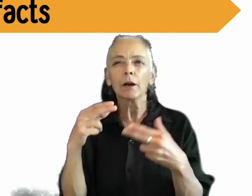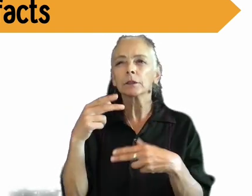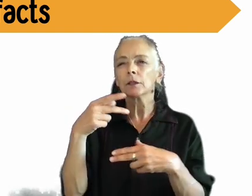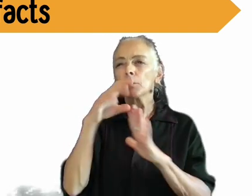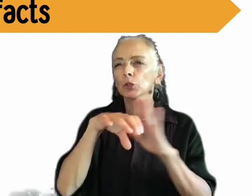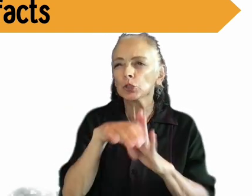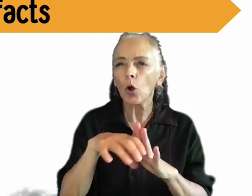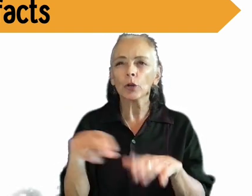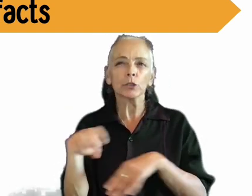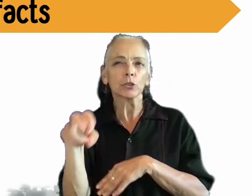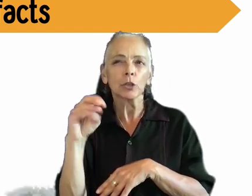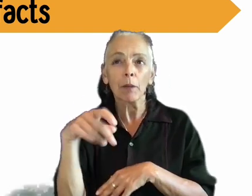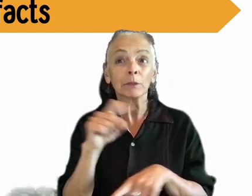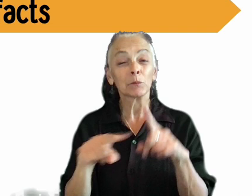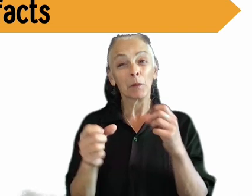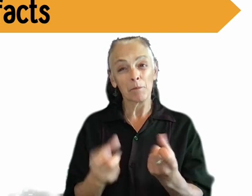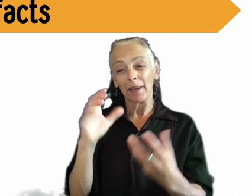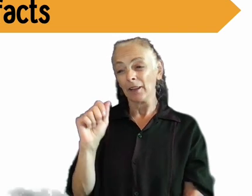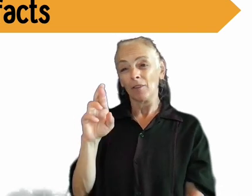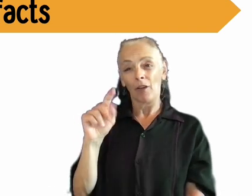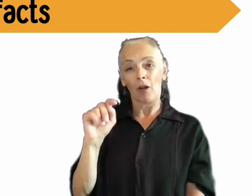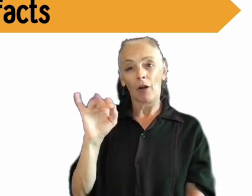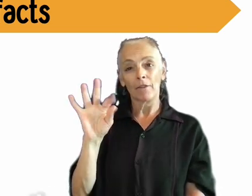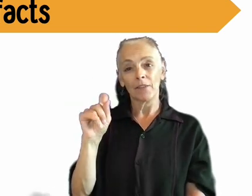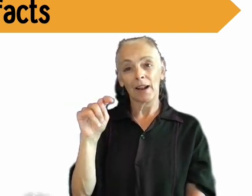lot of those kinds of artifacts they require